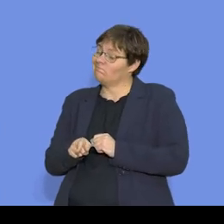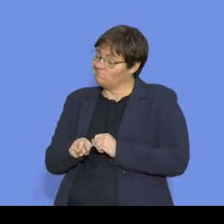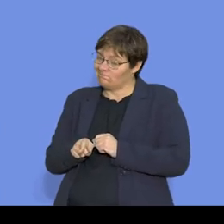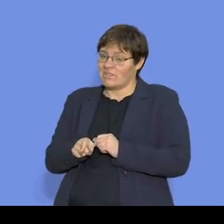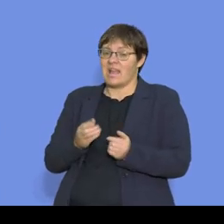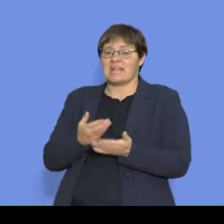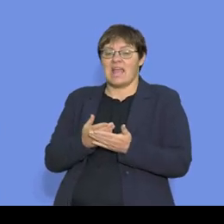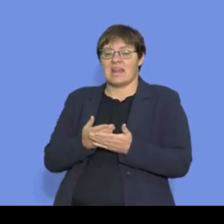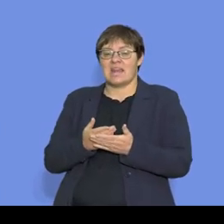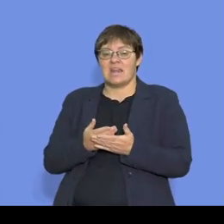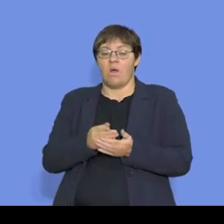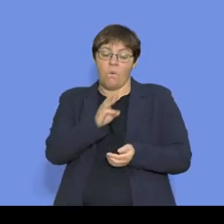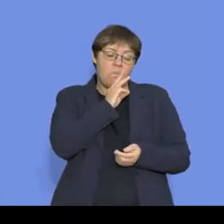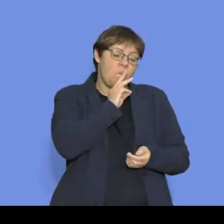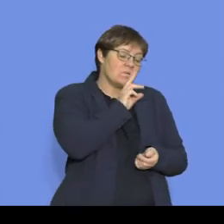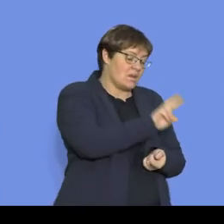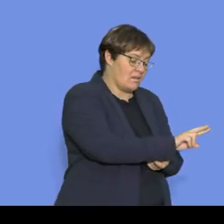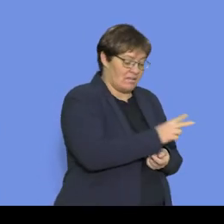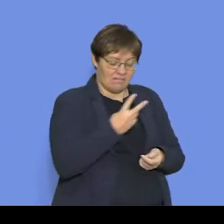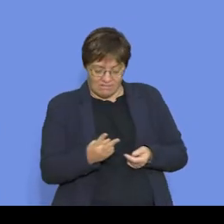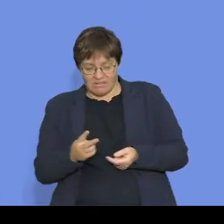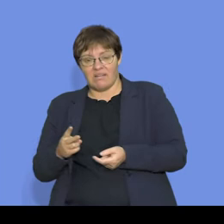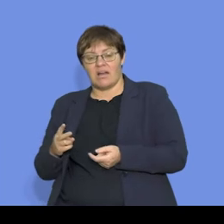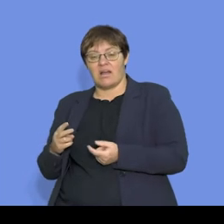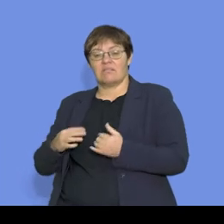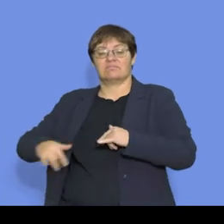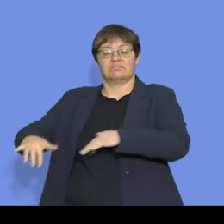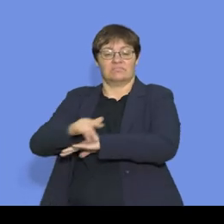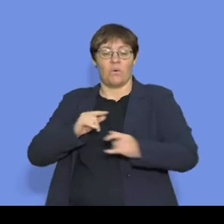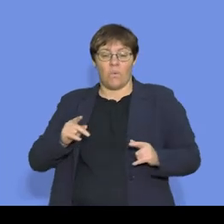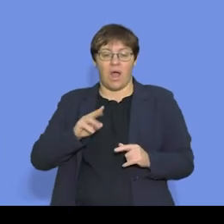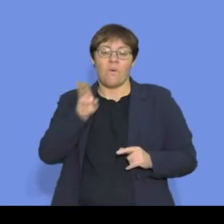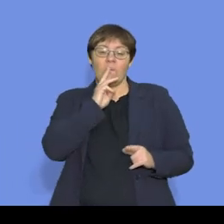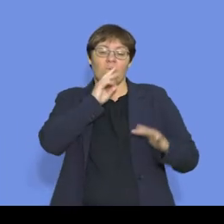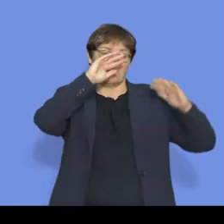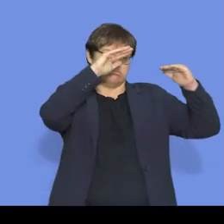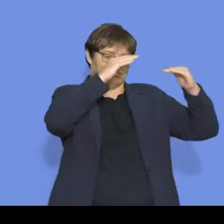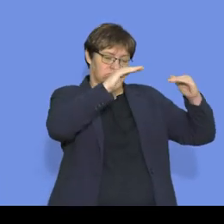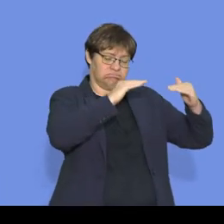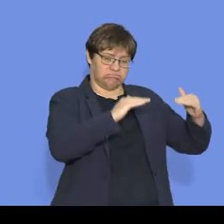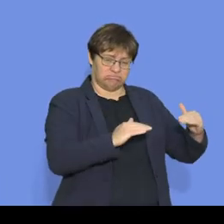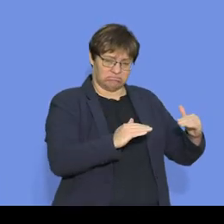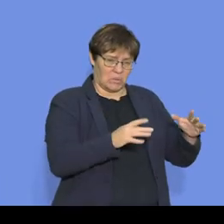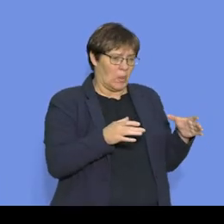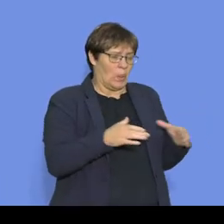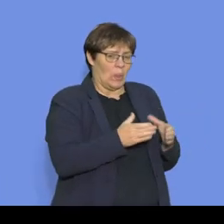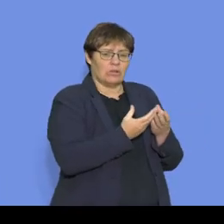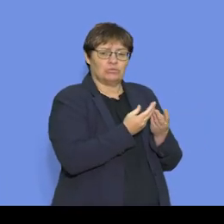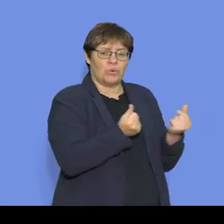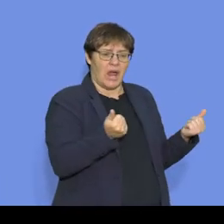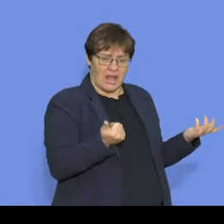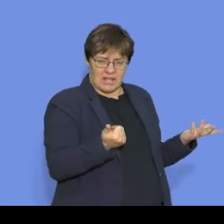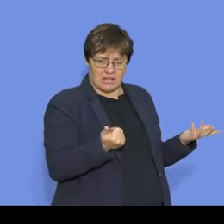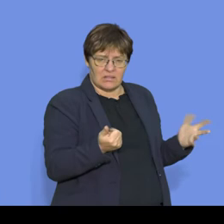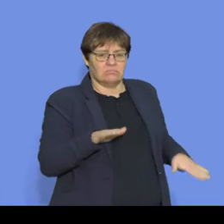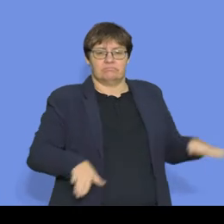have enabled it to move on land. For example, when the sea levels dropped and it found itself in a pond that was drying